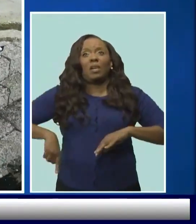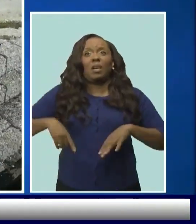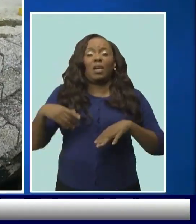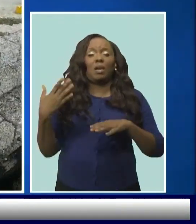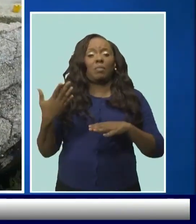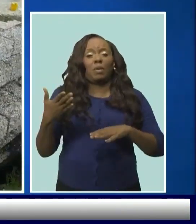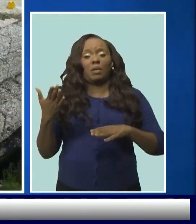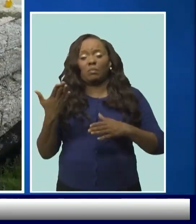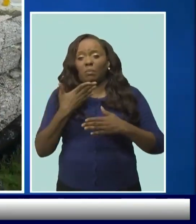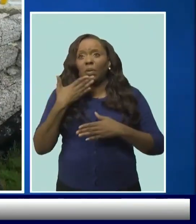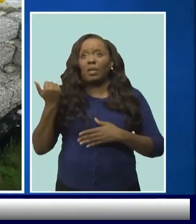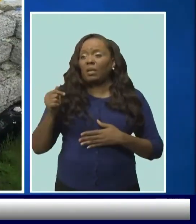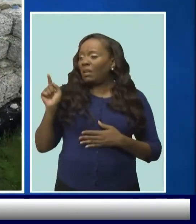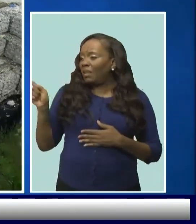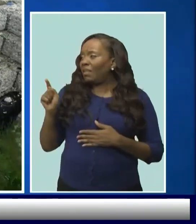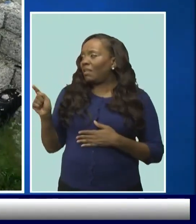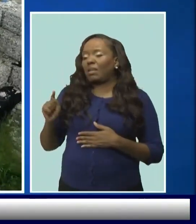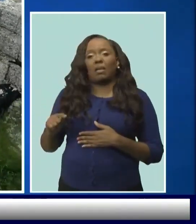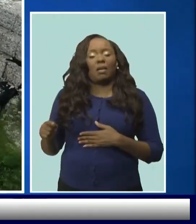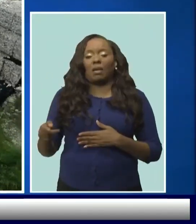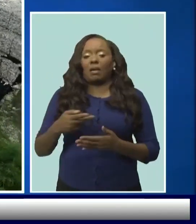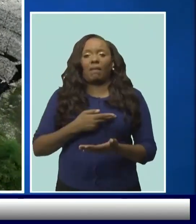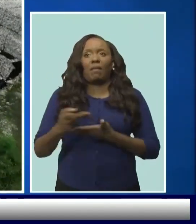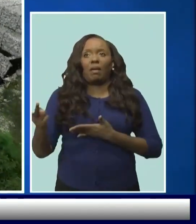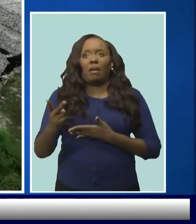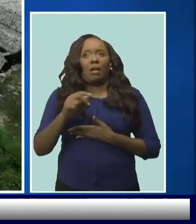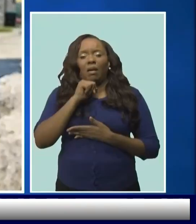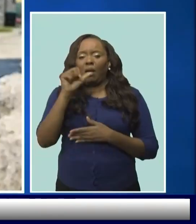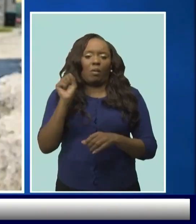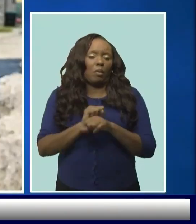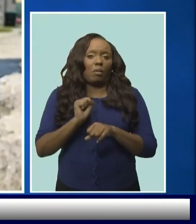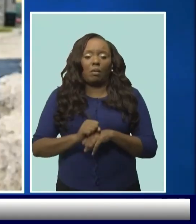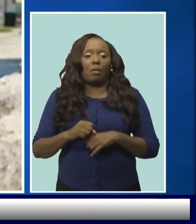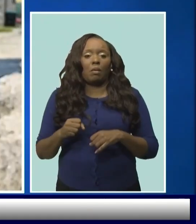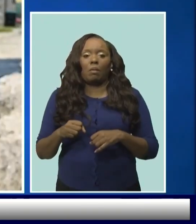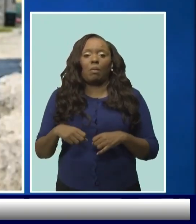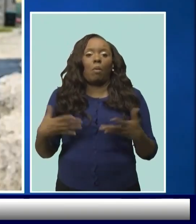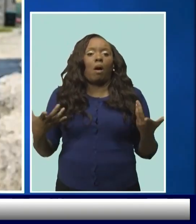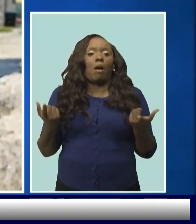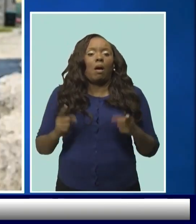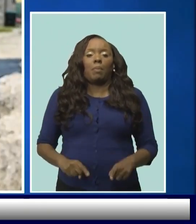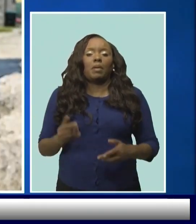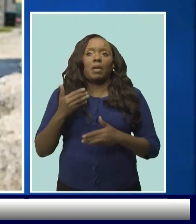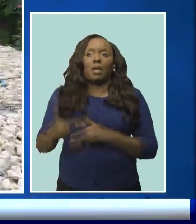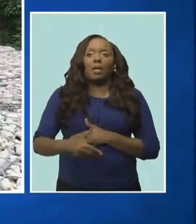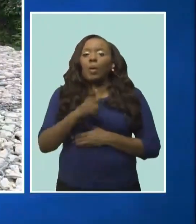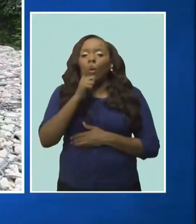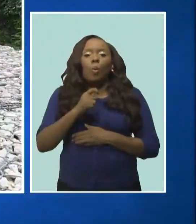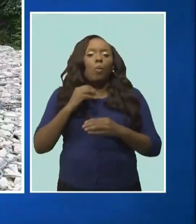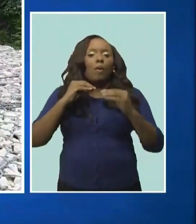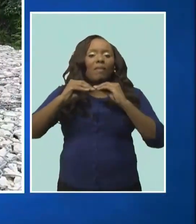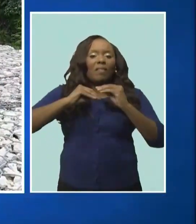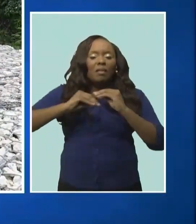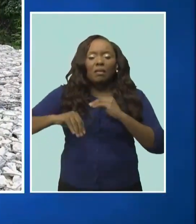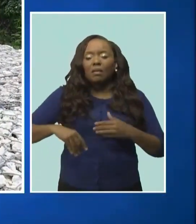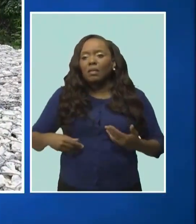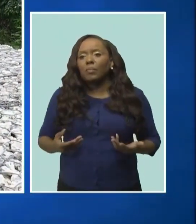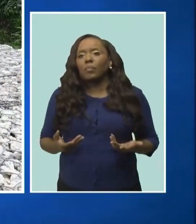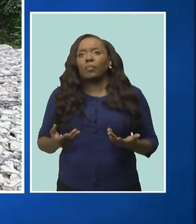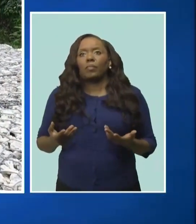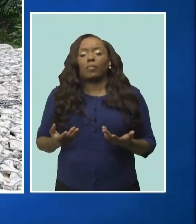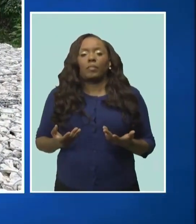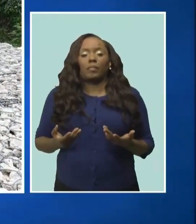The gabion has failed. And I don't know what's going to happen from here or who is going to fix it. The situation is also